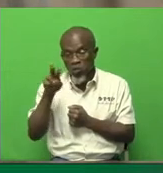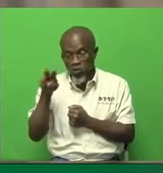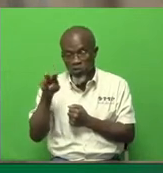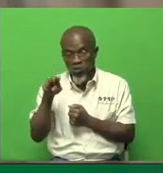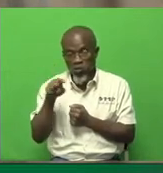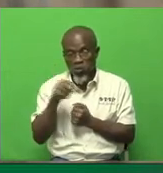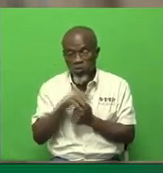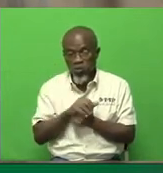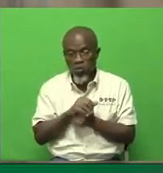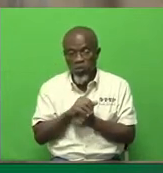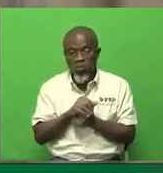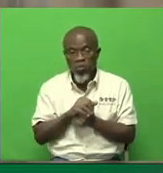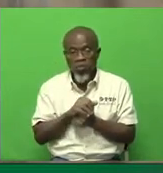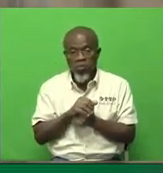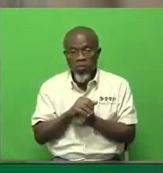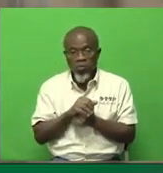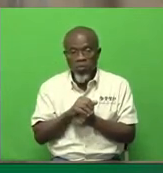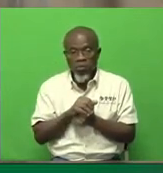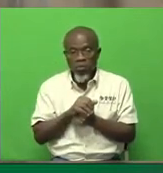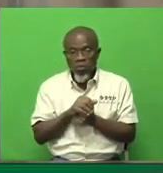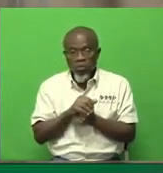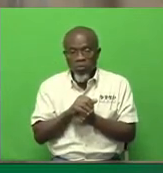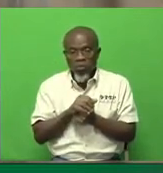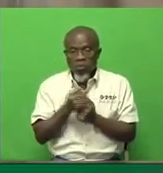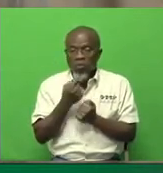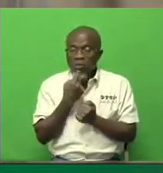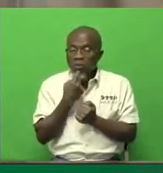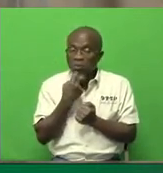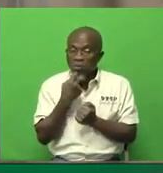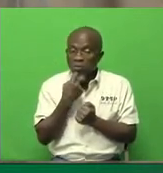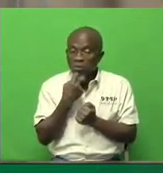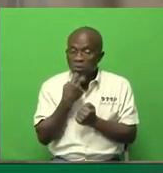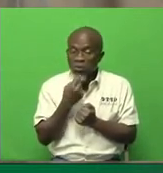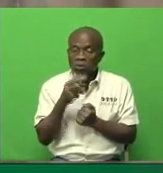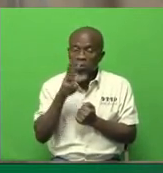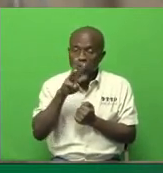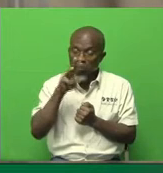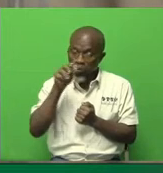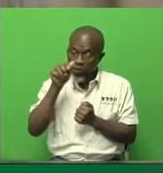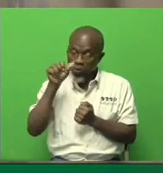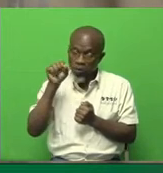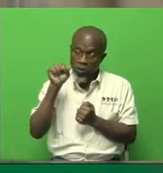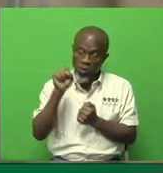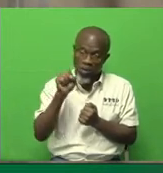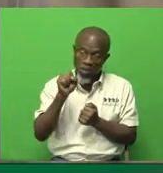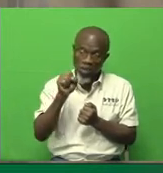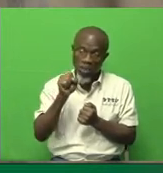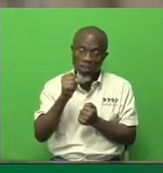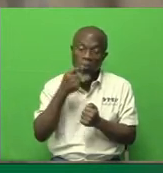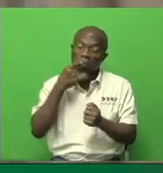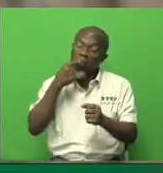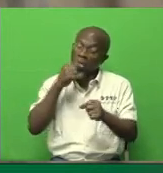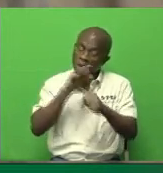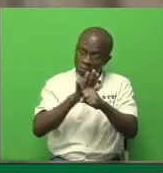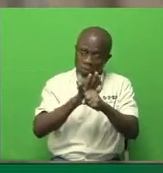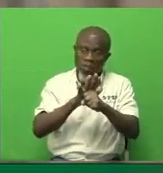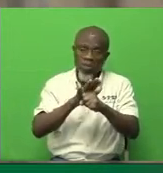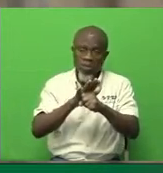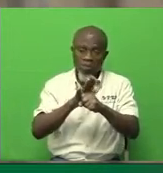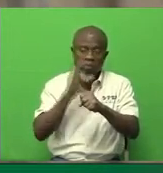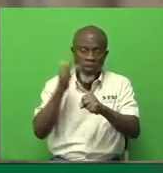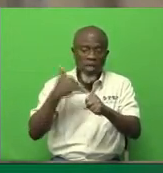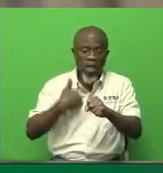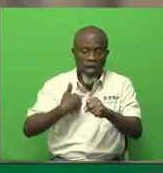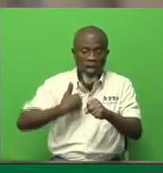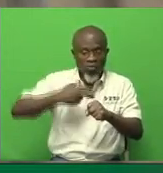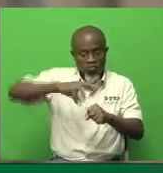headline Wasa assures tap water is safe it further stated that wasa's launch an investigation into